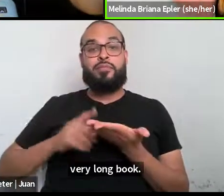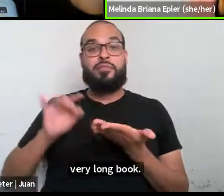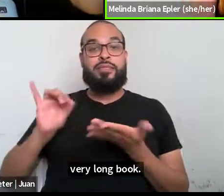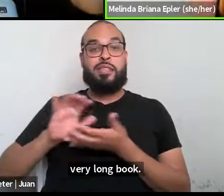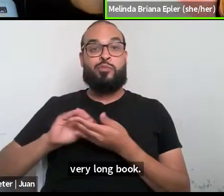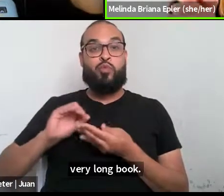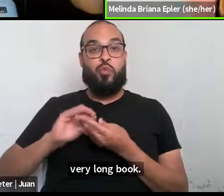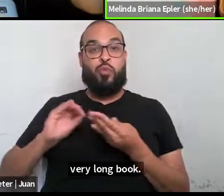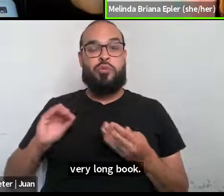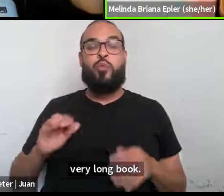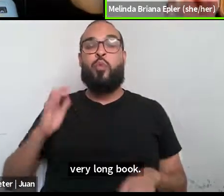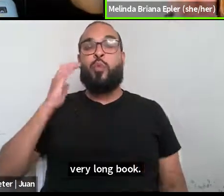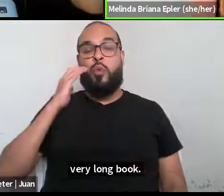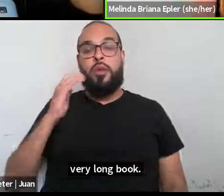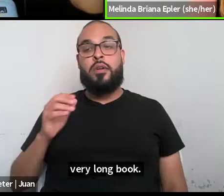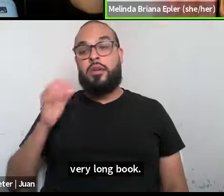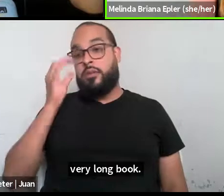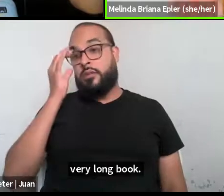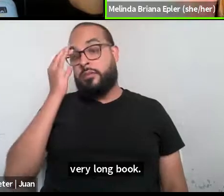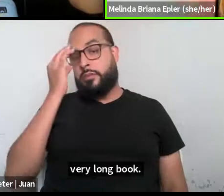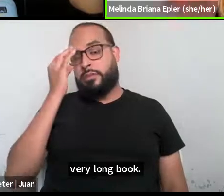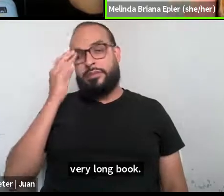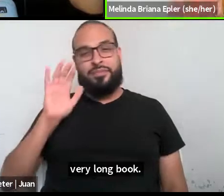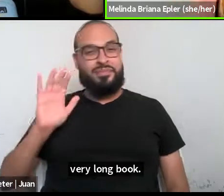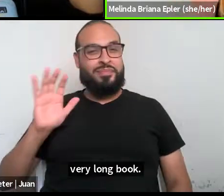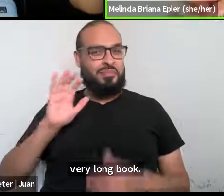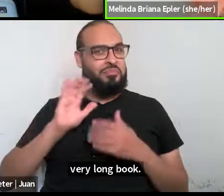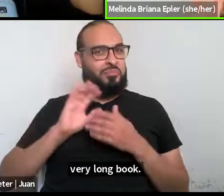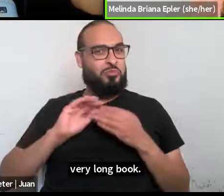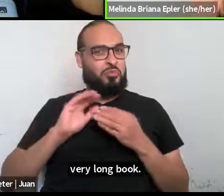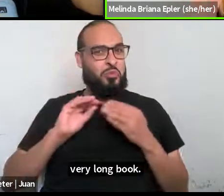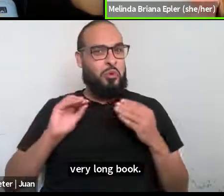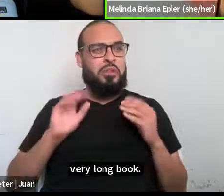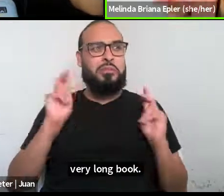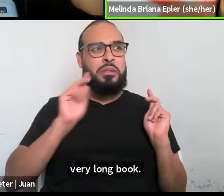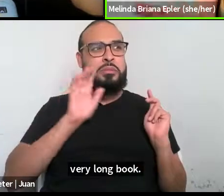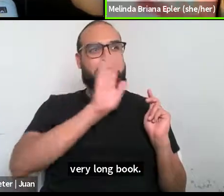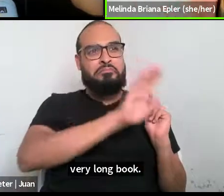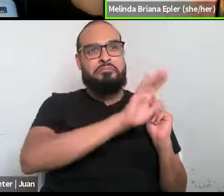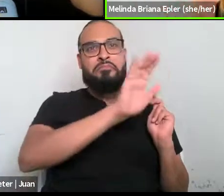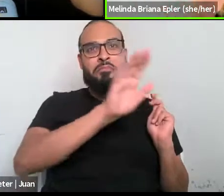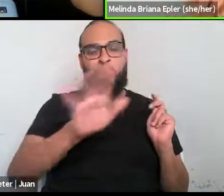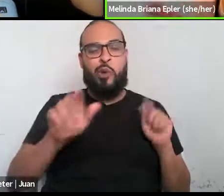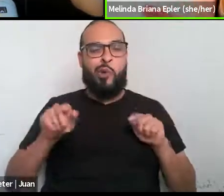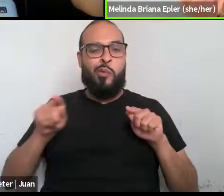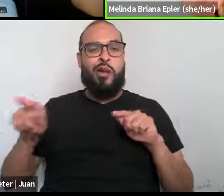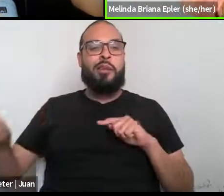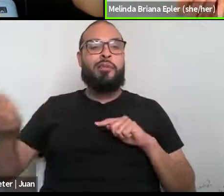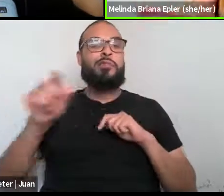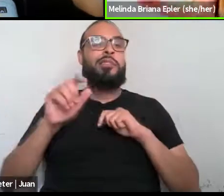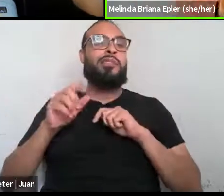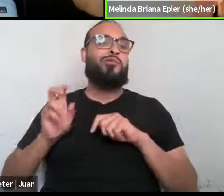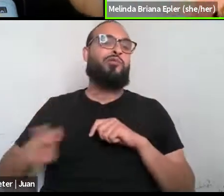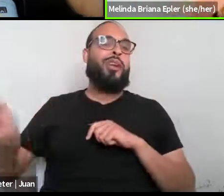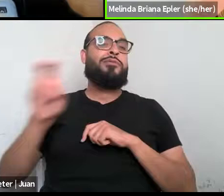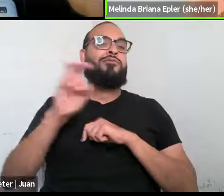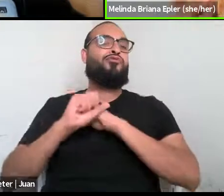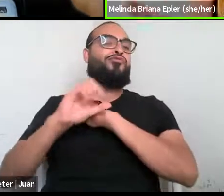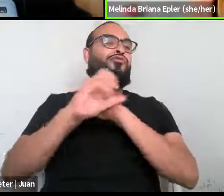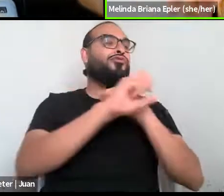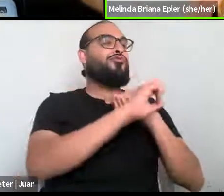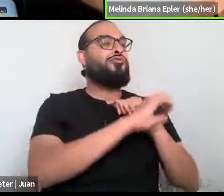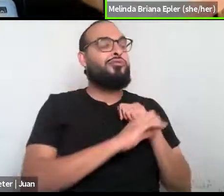he heard, the individual stories that he heard along the campaign trail, and then also that his team picked